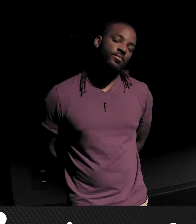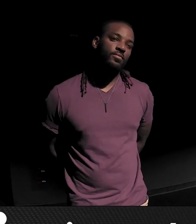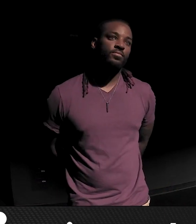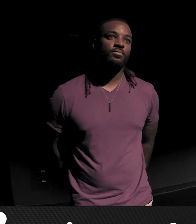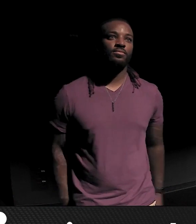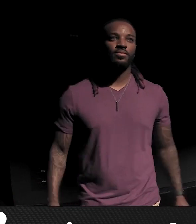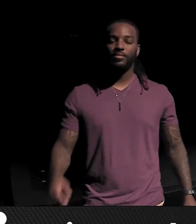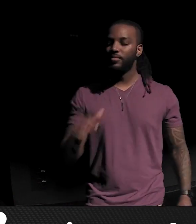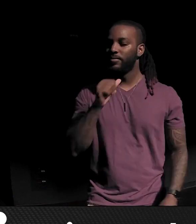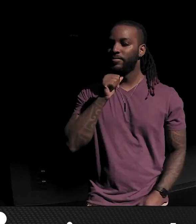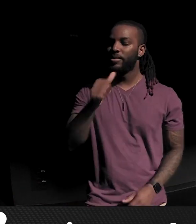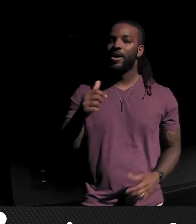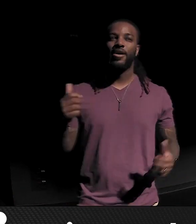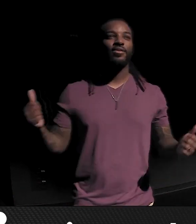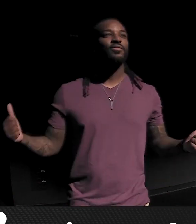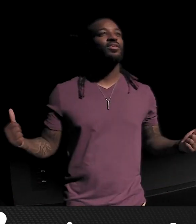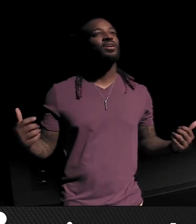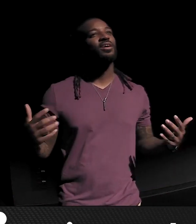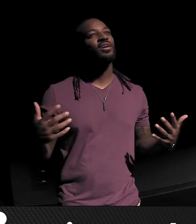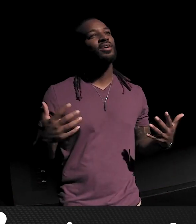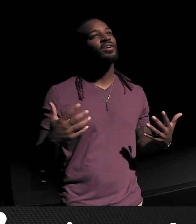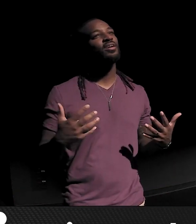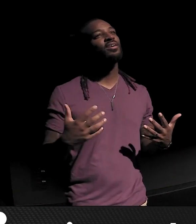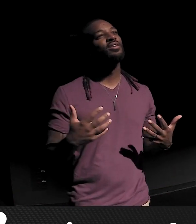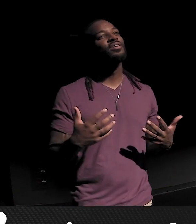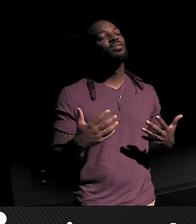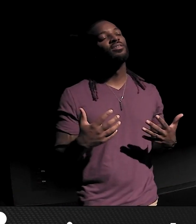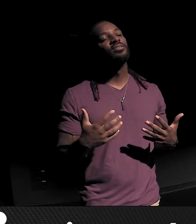I'm not afraid,